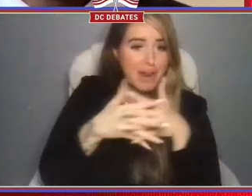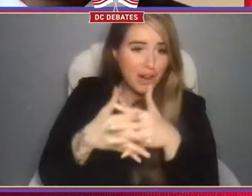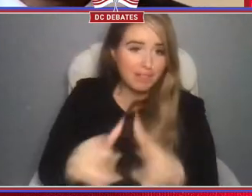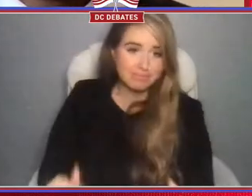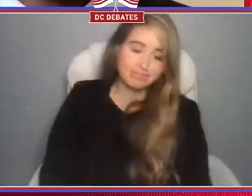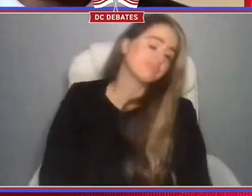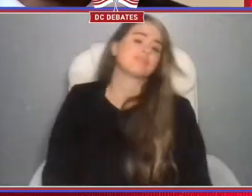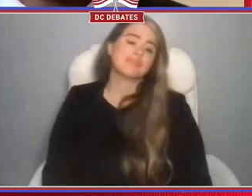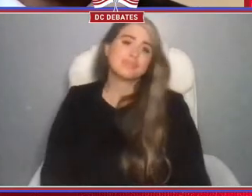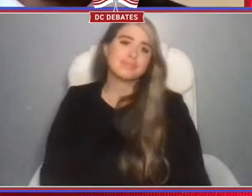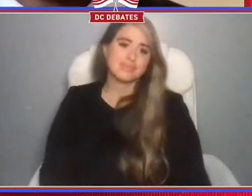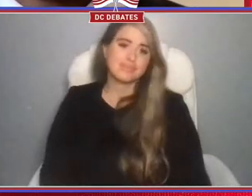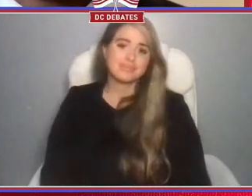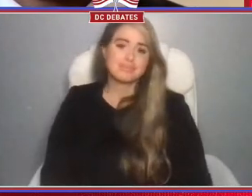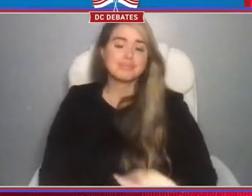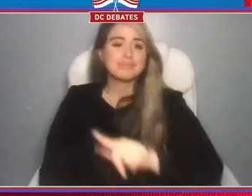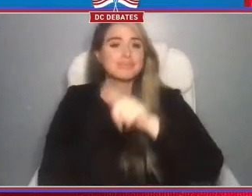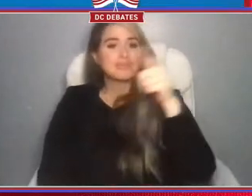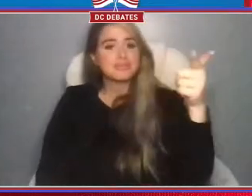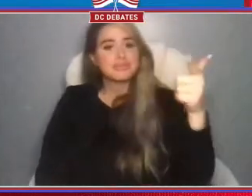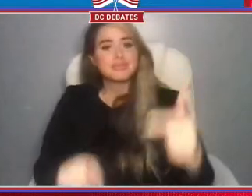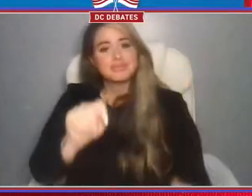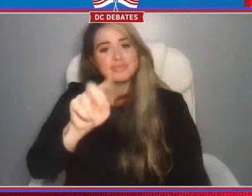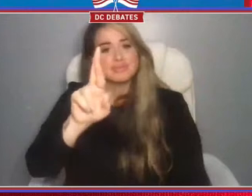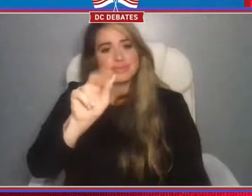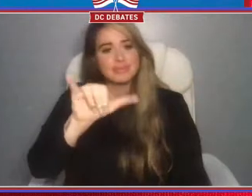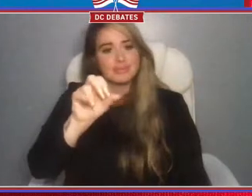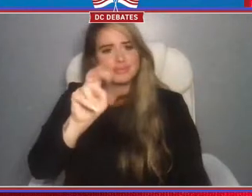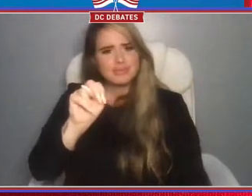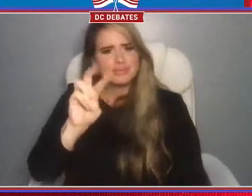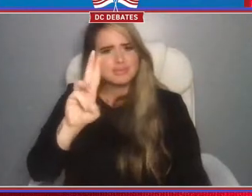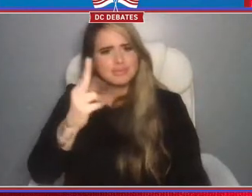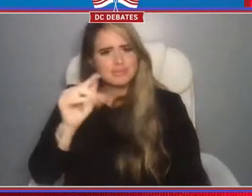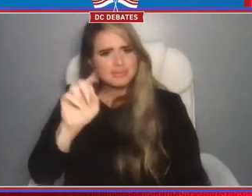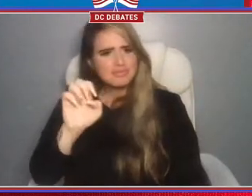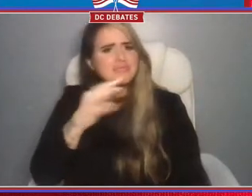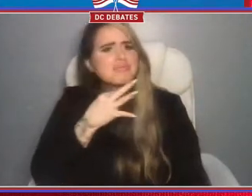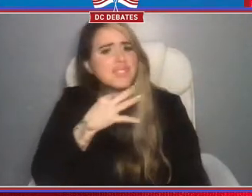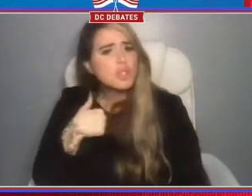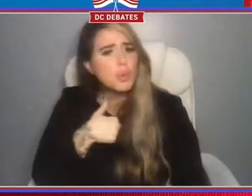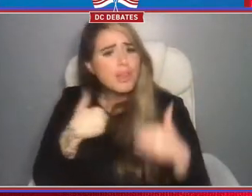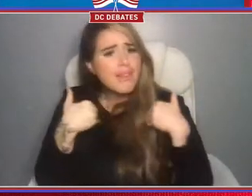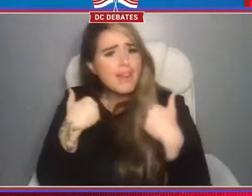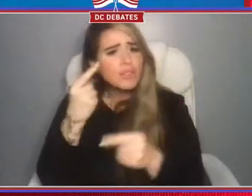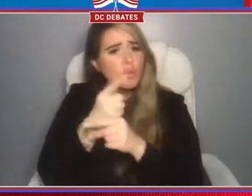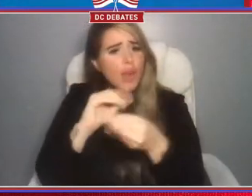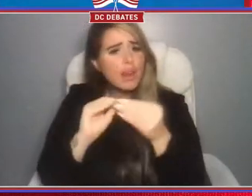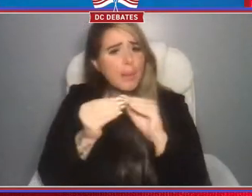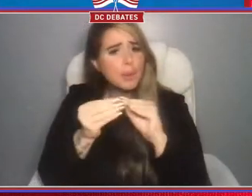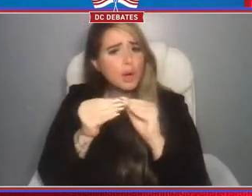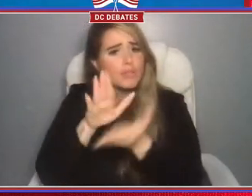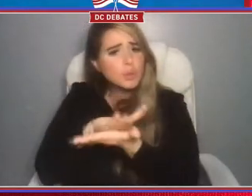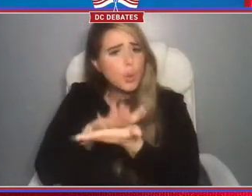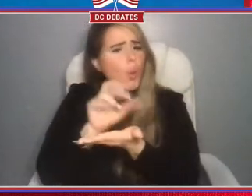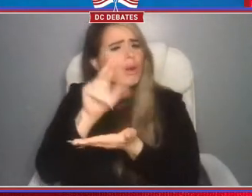Thank you. Trayon White, do we have the right number of schools in DC? If not, what should we do to get to the right